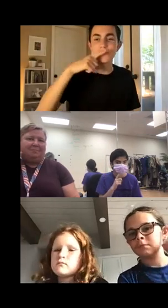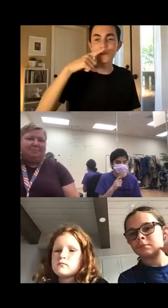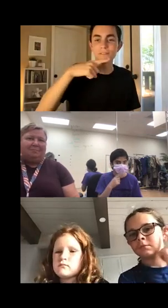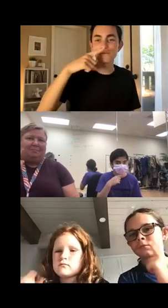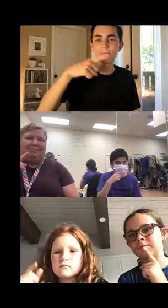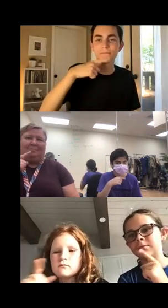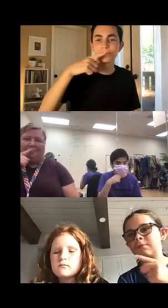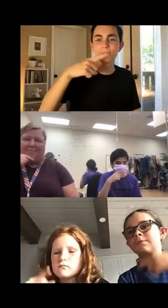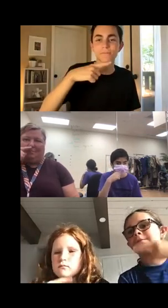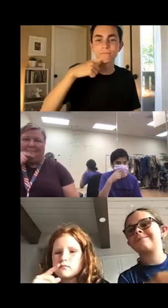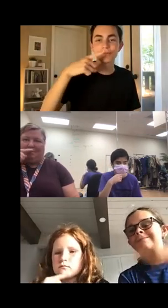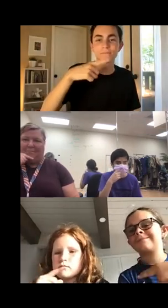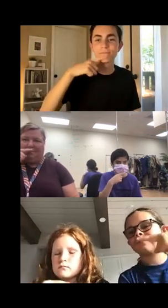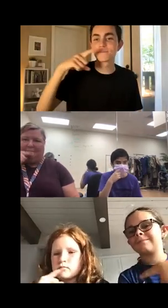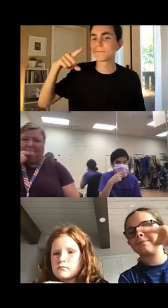hearing,